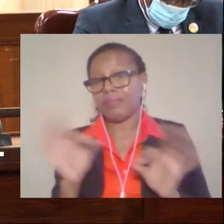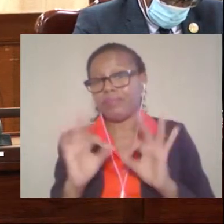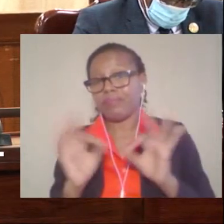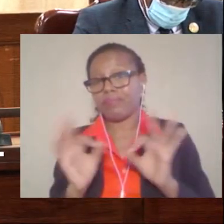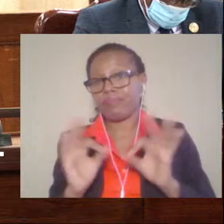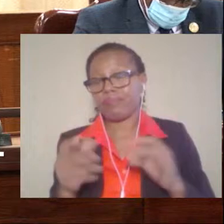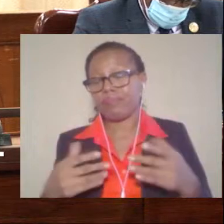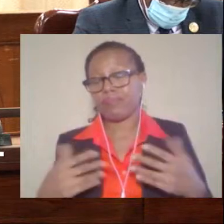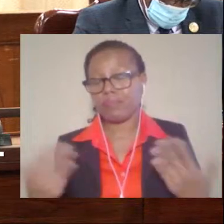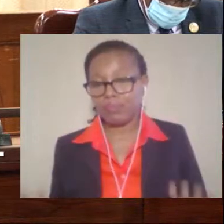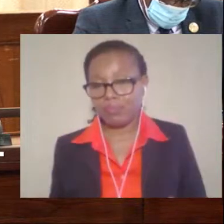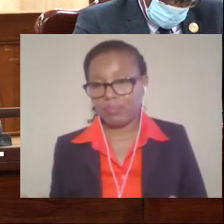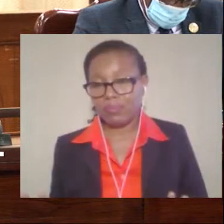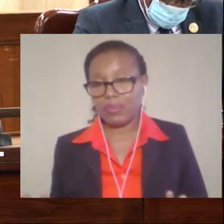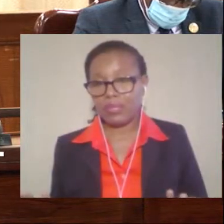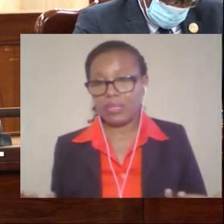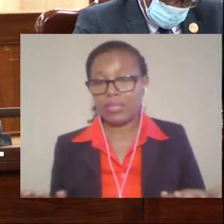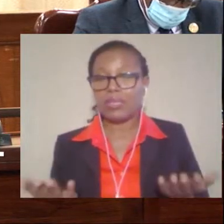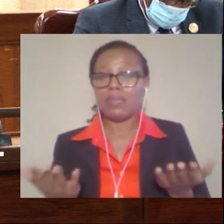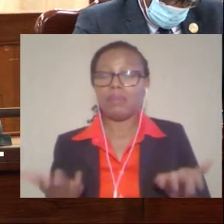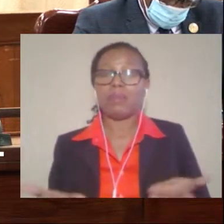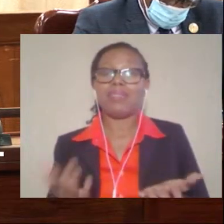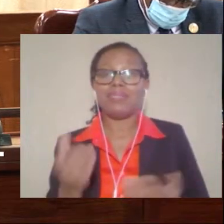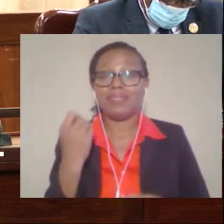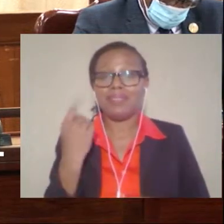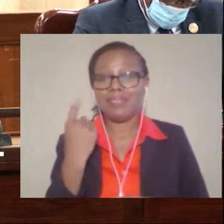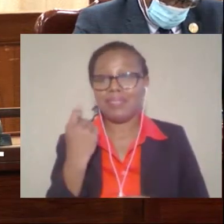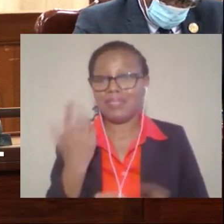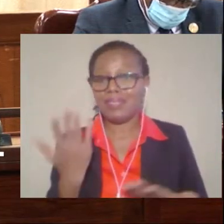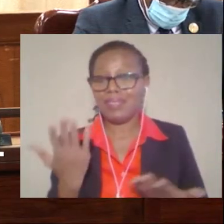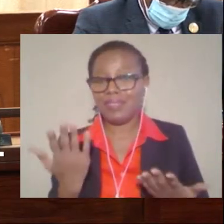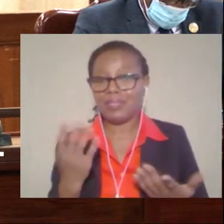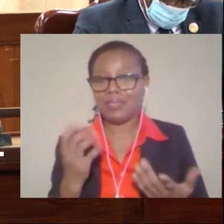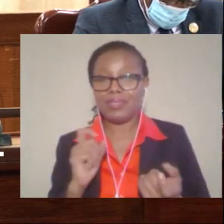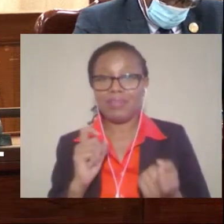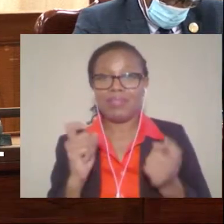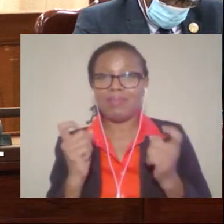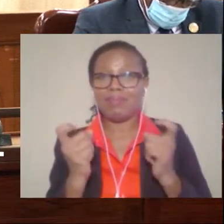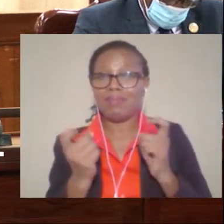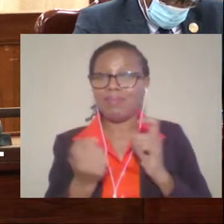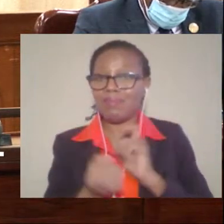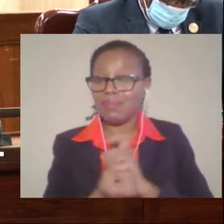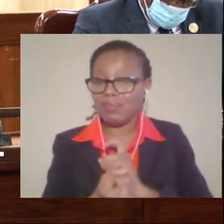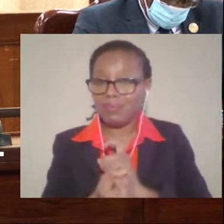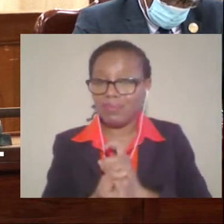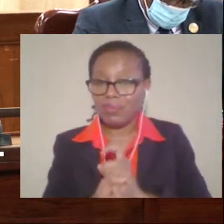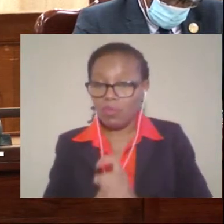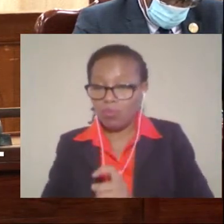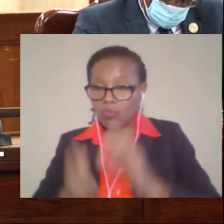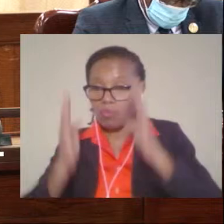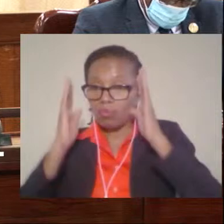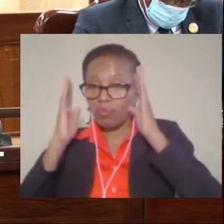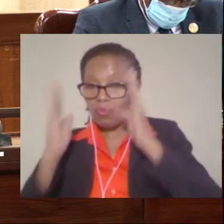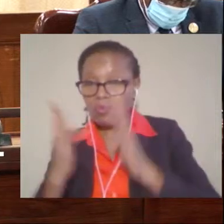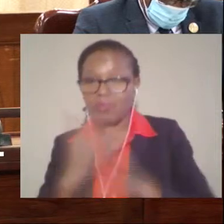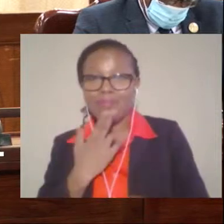is, have shifted from sugar. The thing is, that there has been